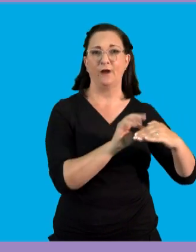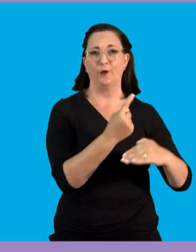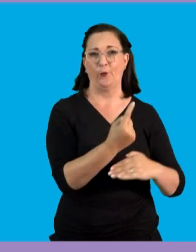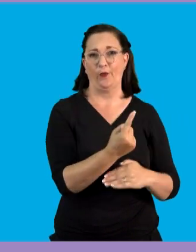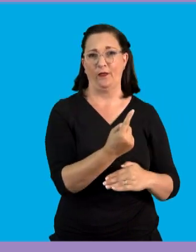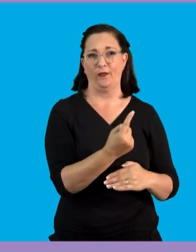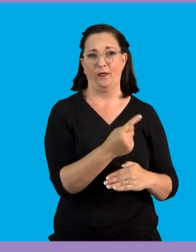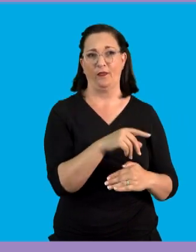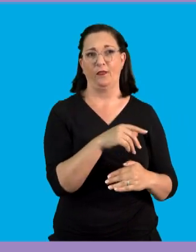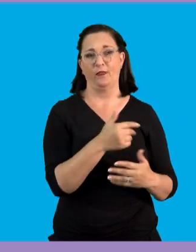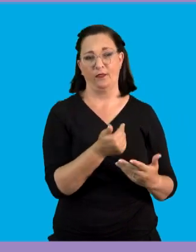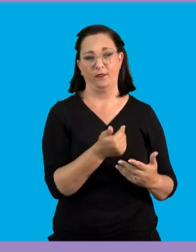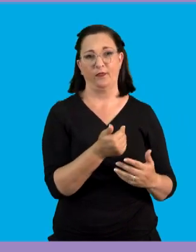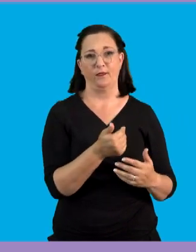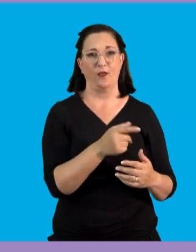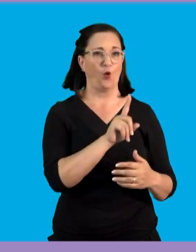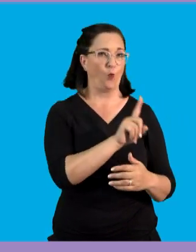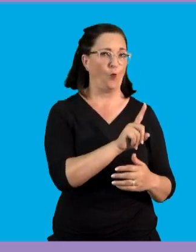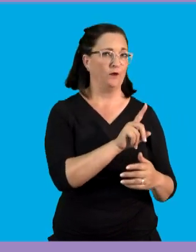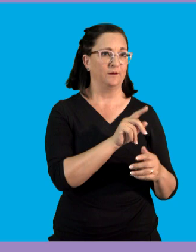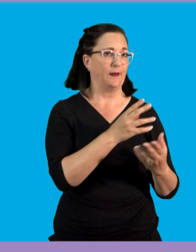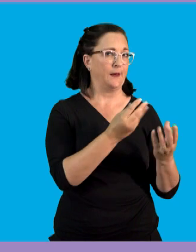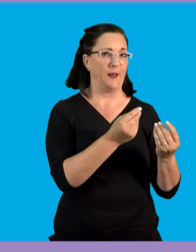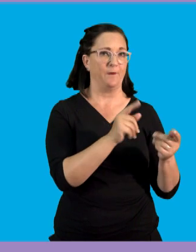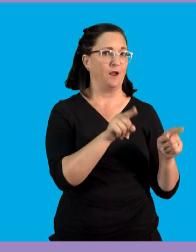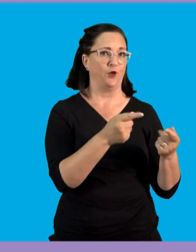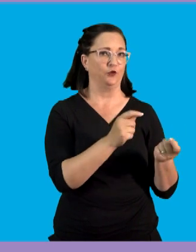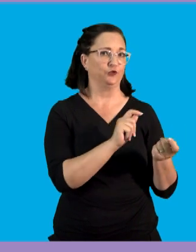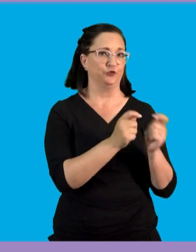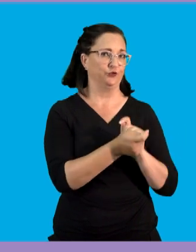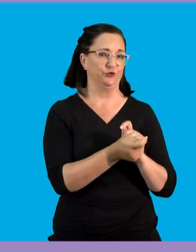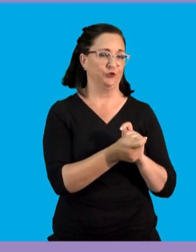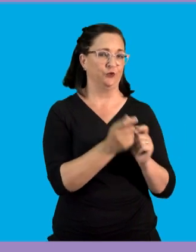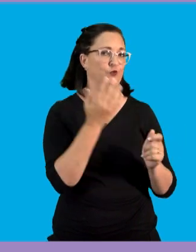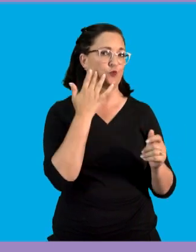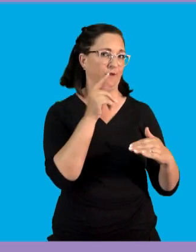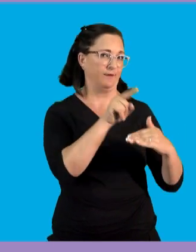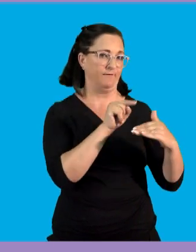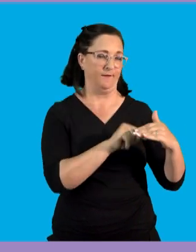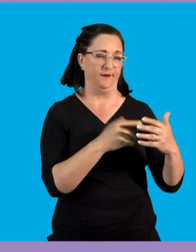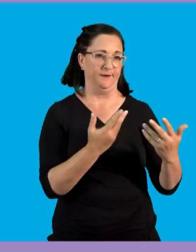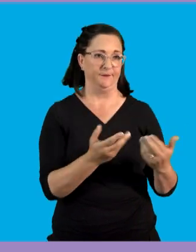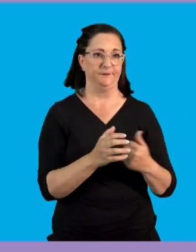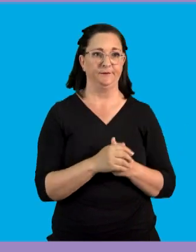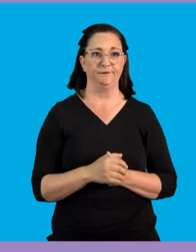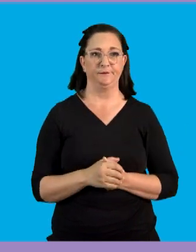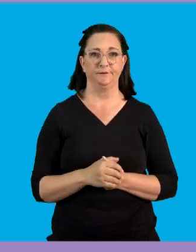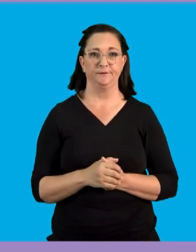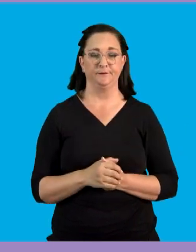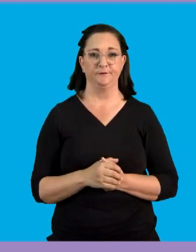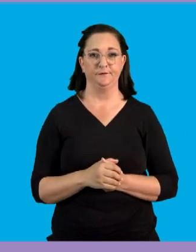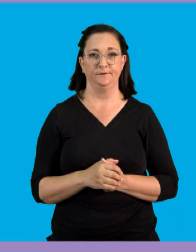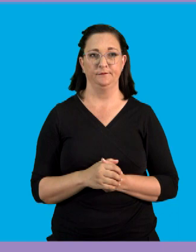I am just going to divide it by 1, because 1 does not change, dividing by 1 does not change the